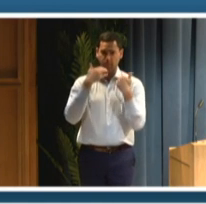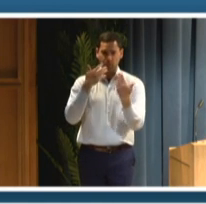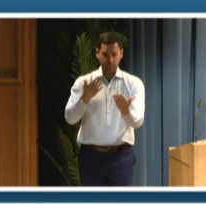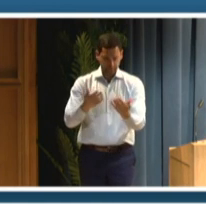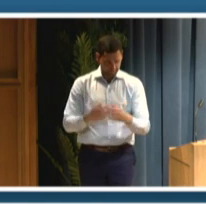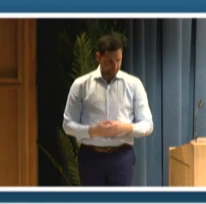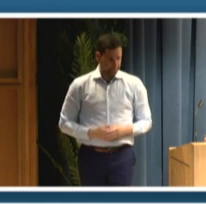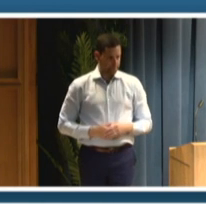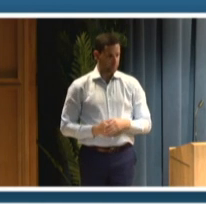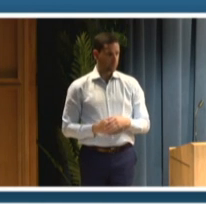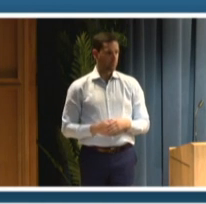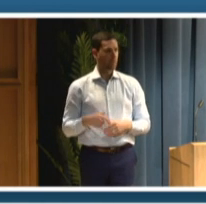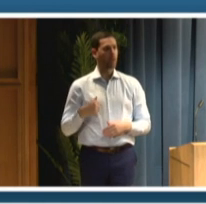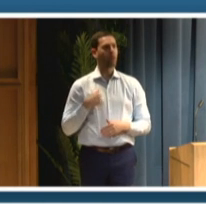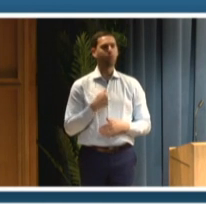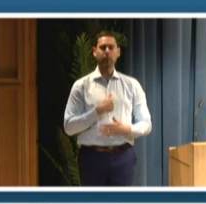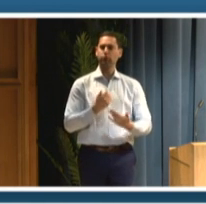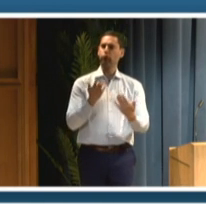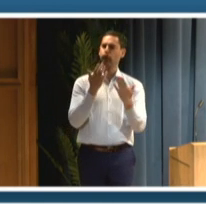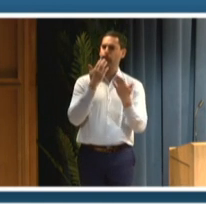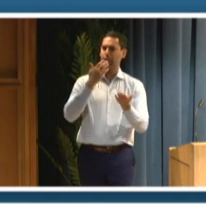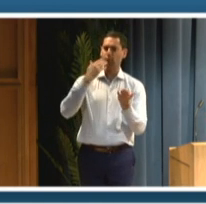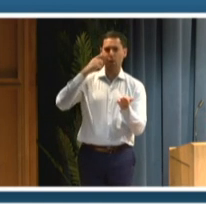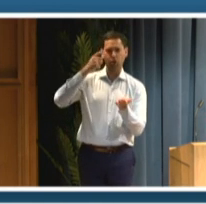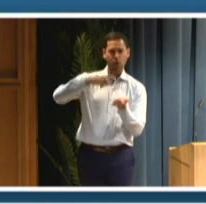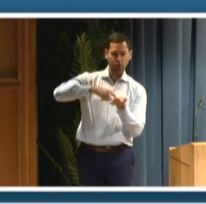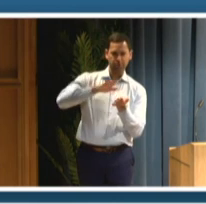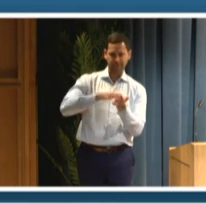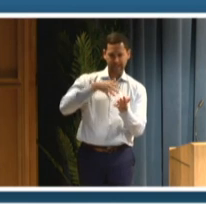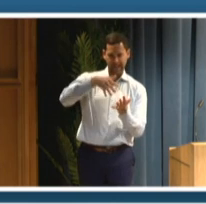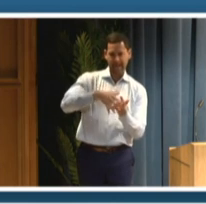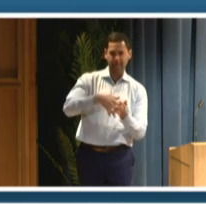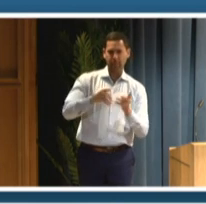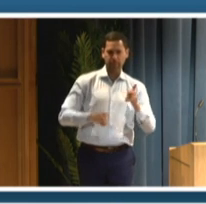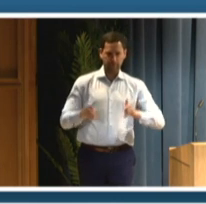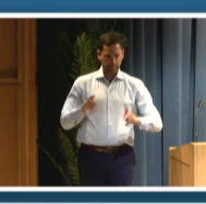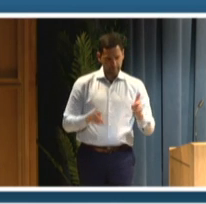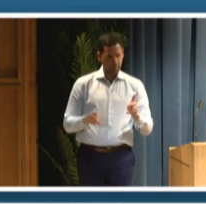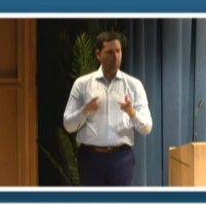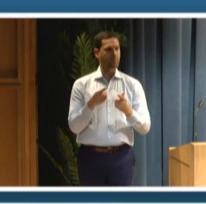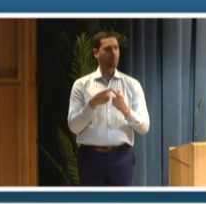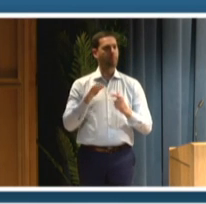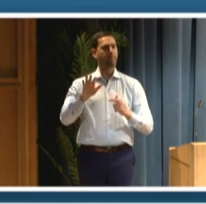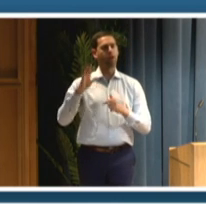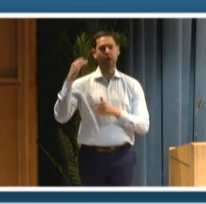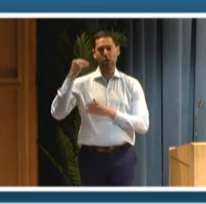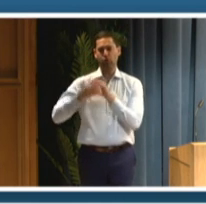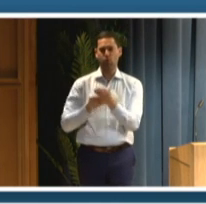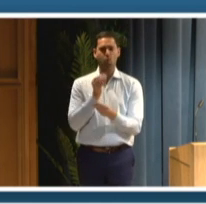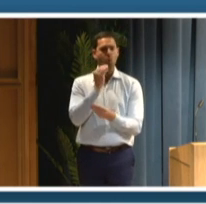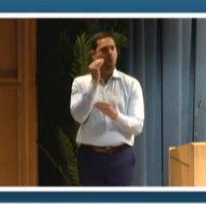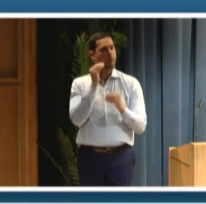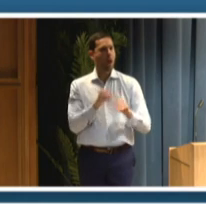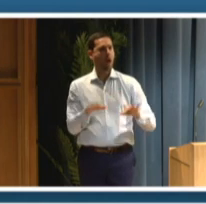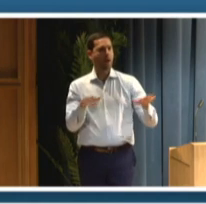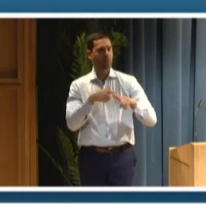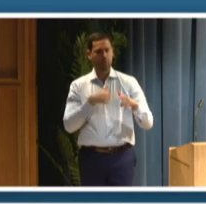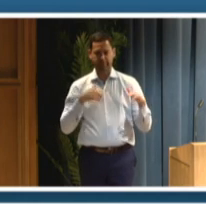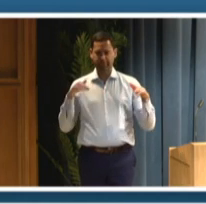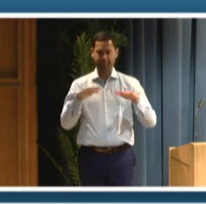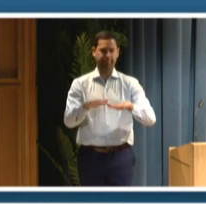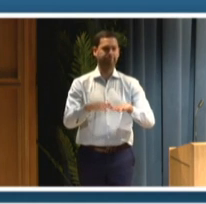like to say that we gratefully acknowledge the Native peoples on whose ancestral homelands we gather, as well as the